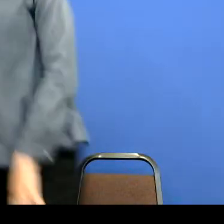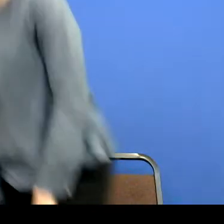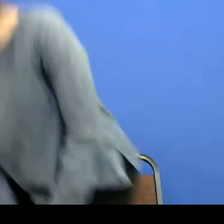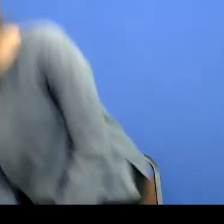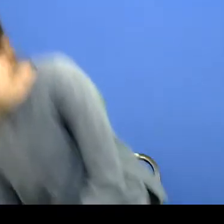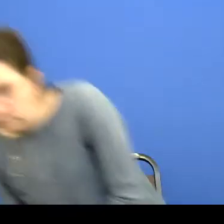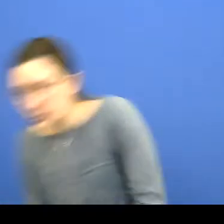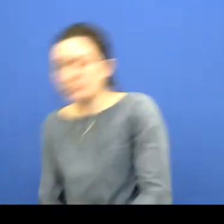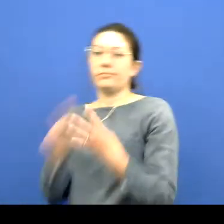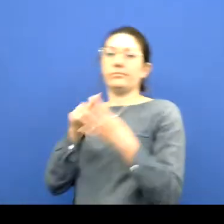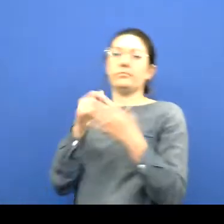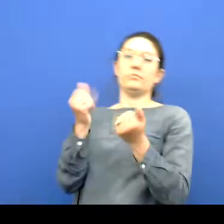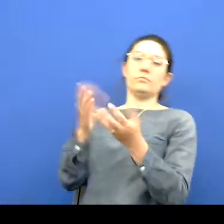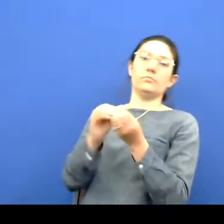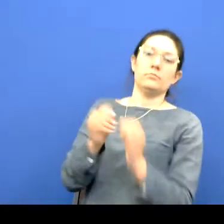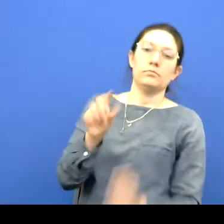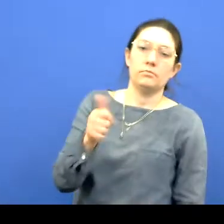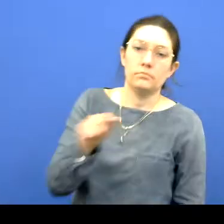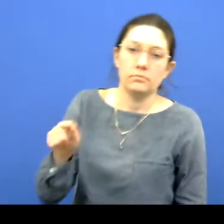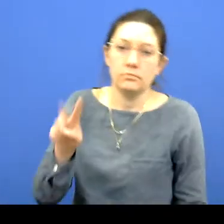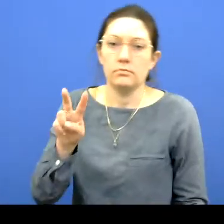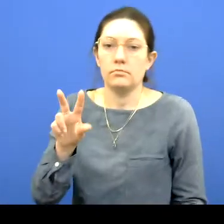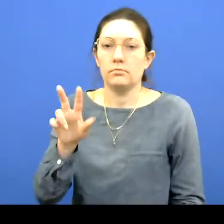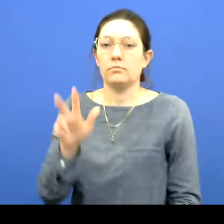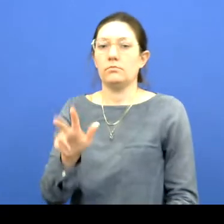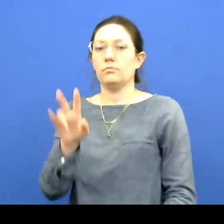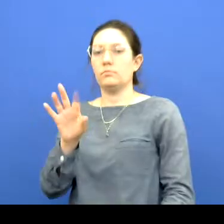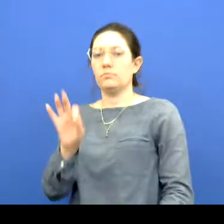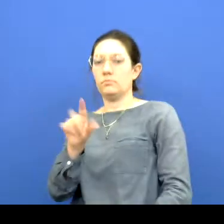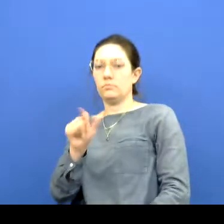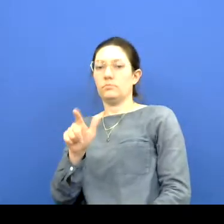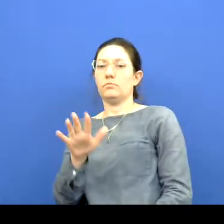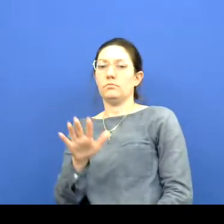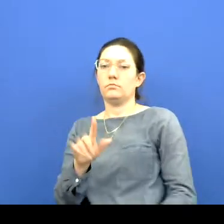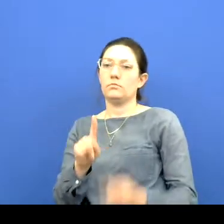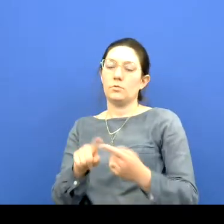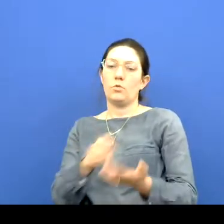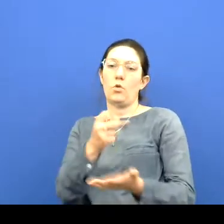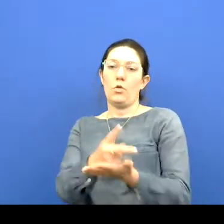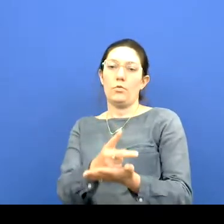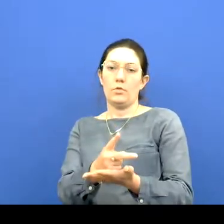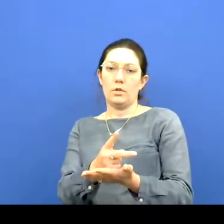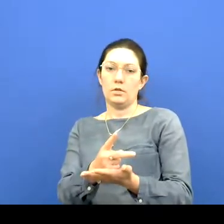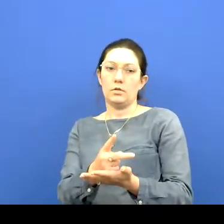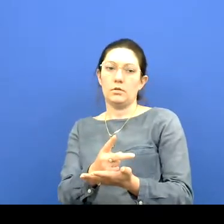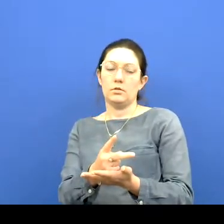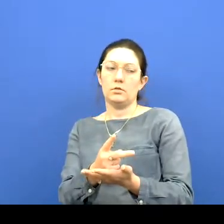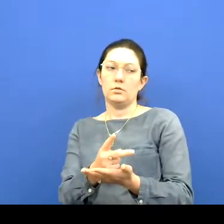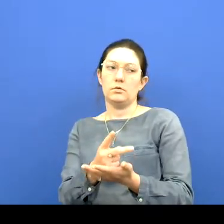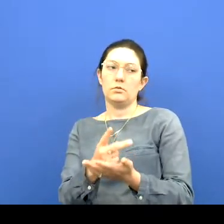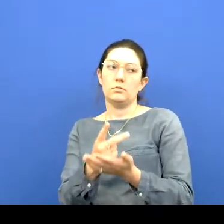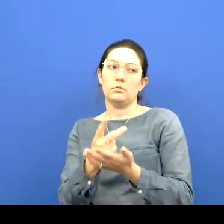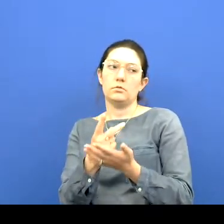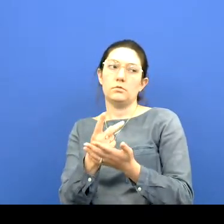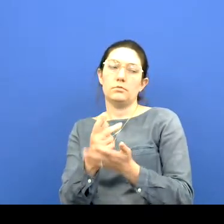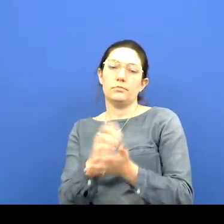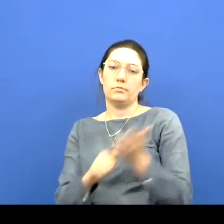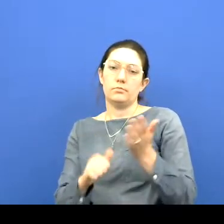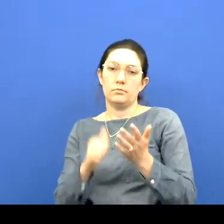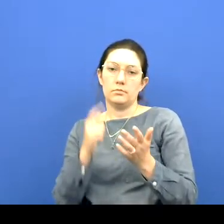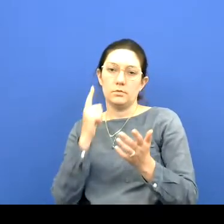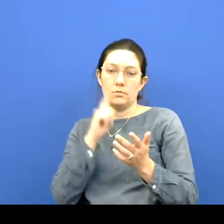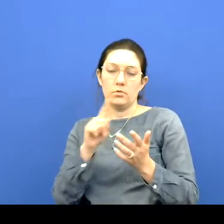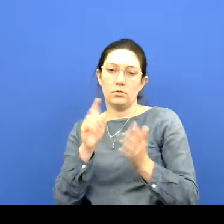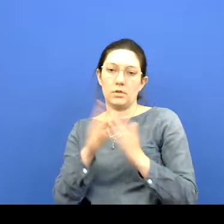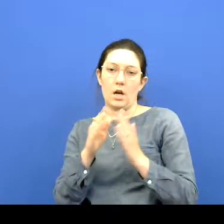I have resolution number 10-239, 2025 to authorize disposition of town records per